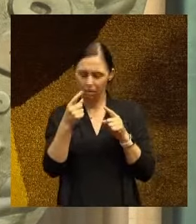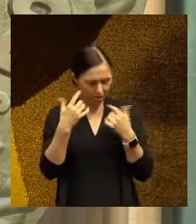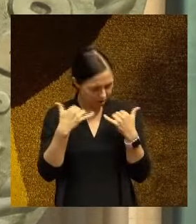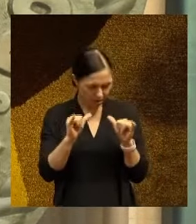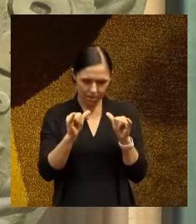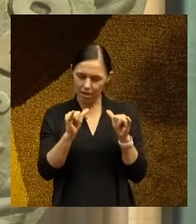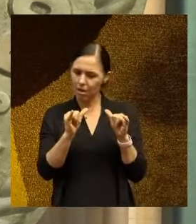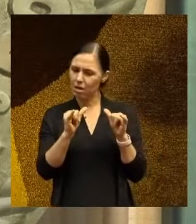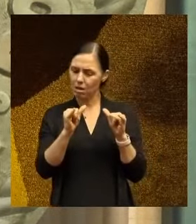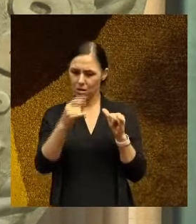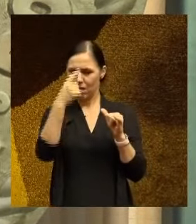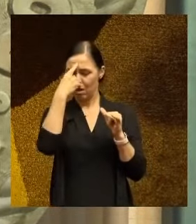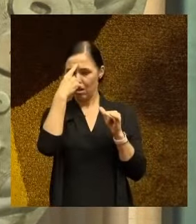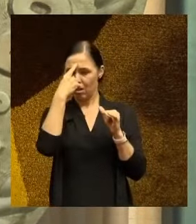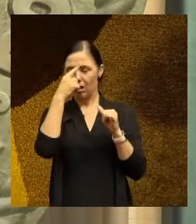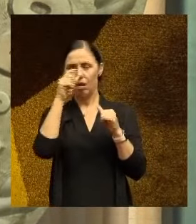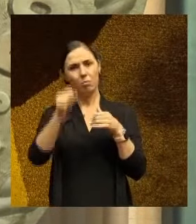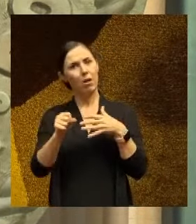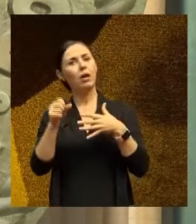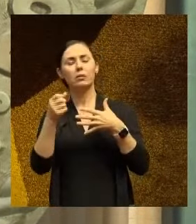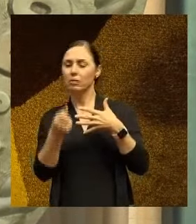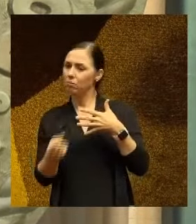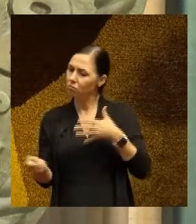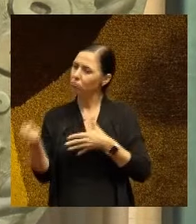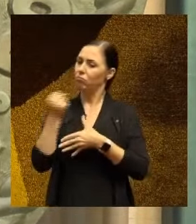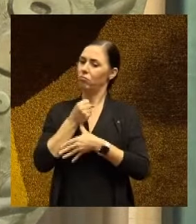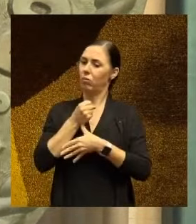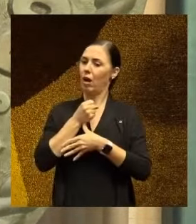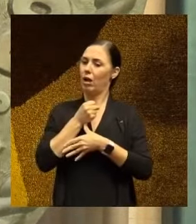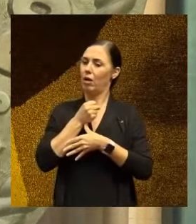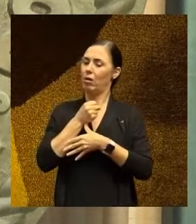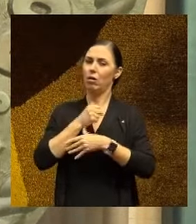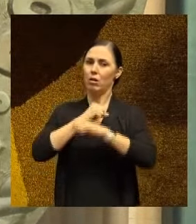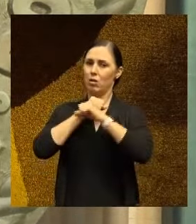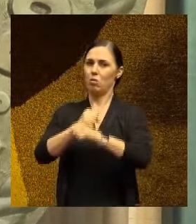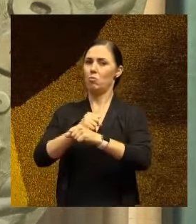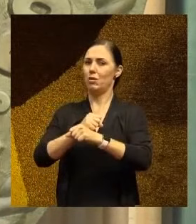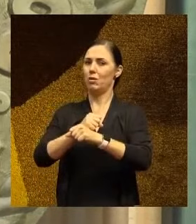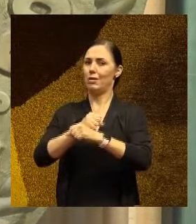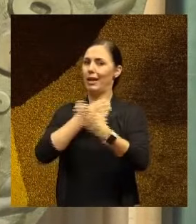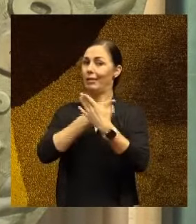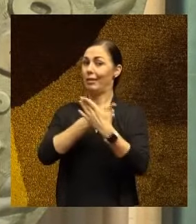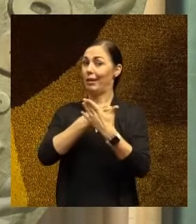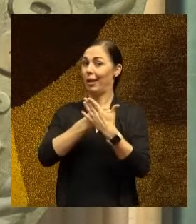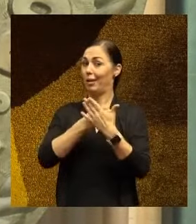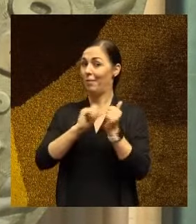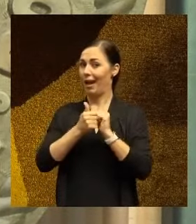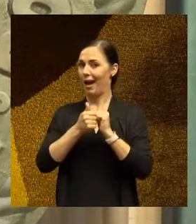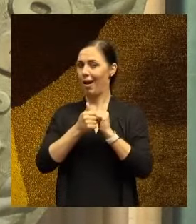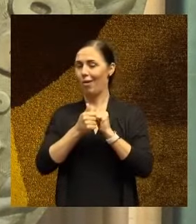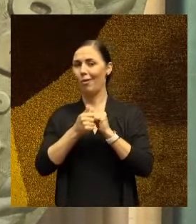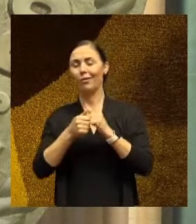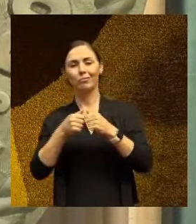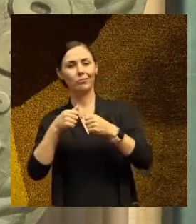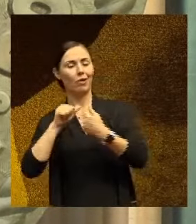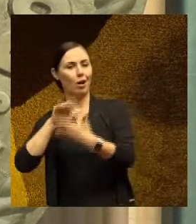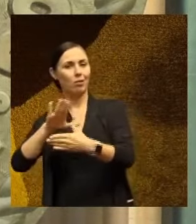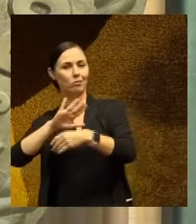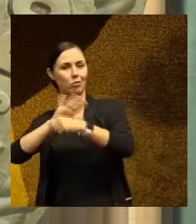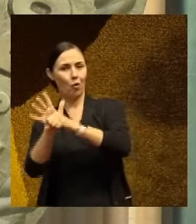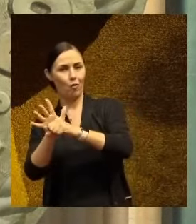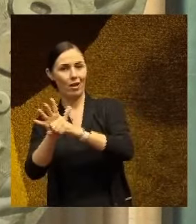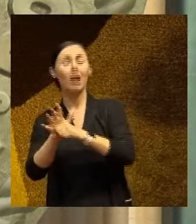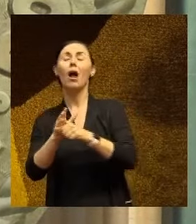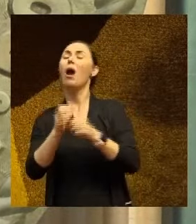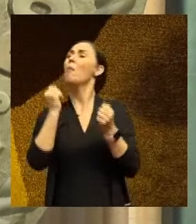thing that threatened the life of our economy, the pandemic. Many wanted us to immediately fix